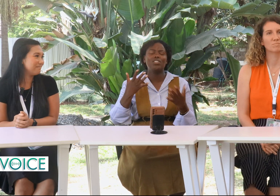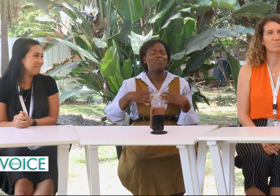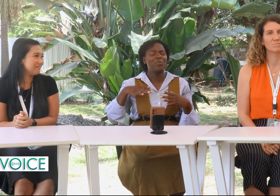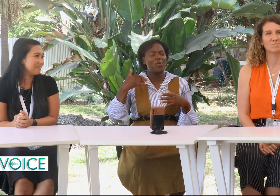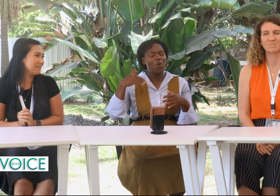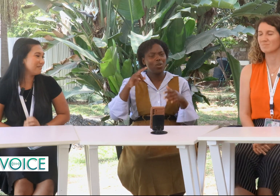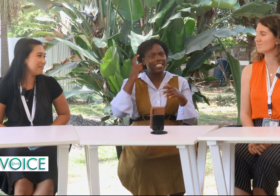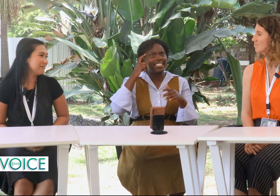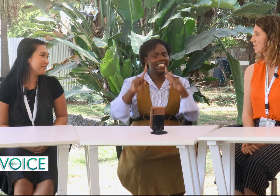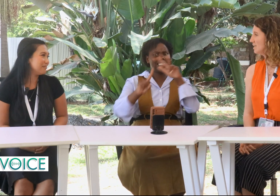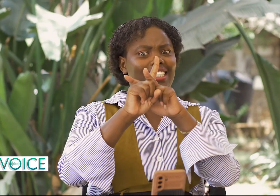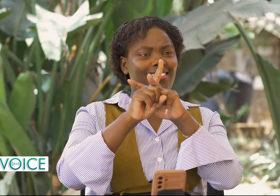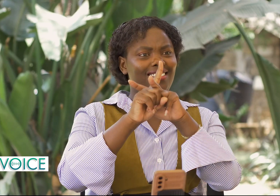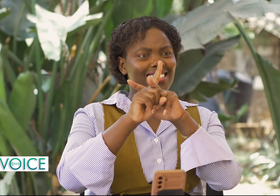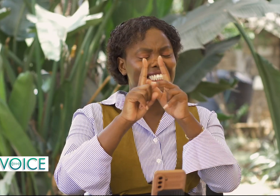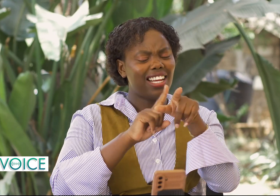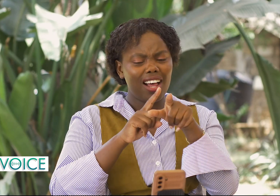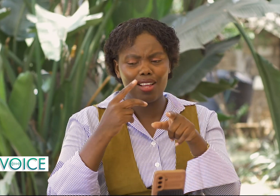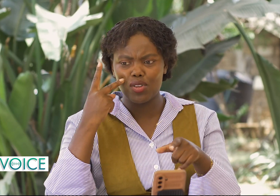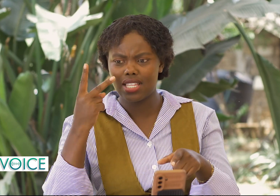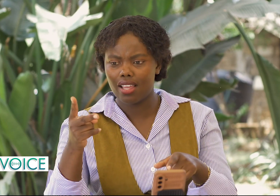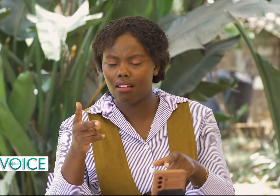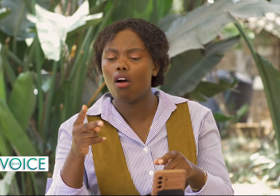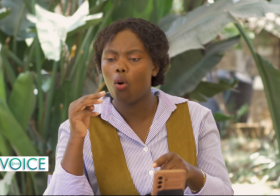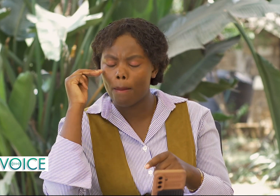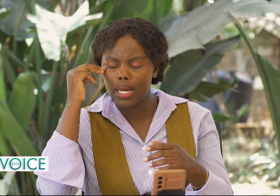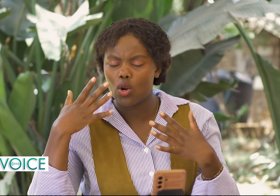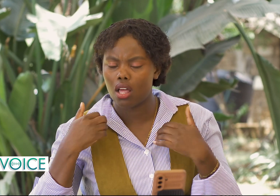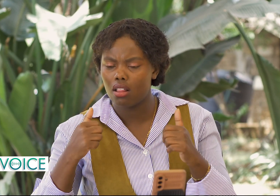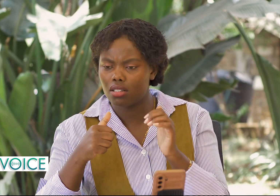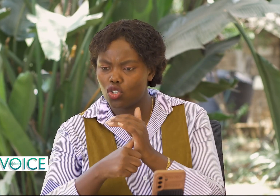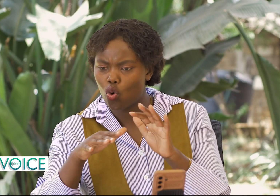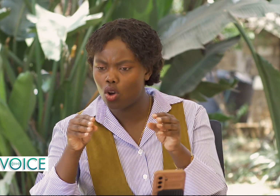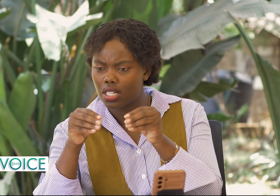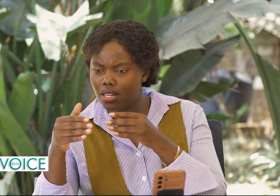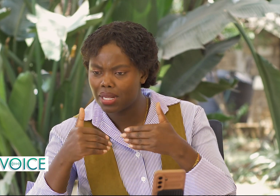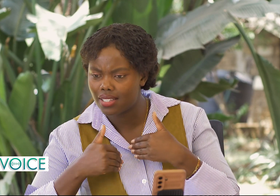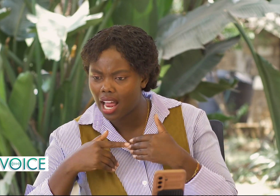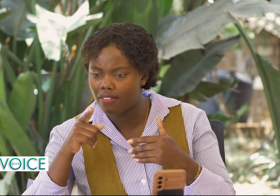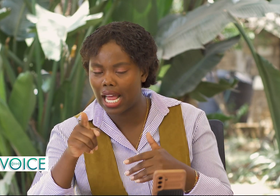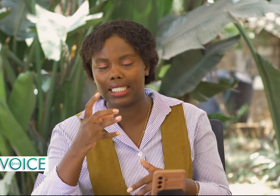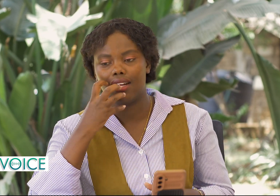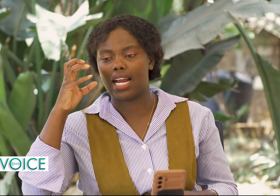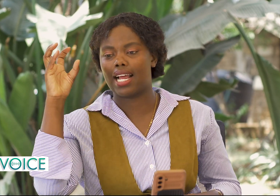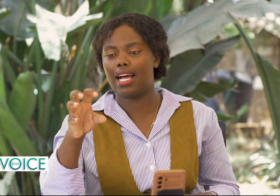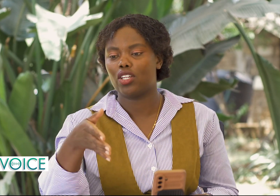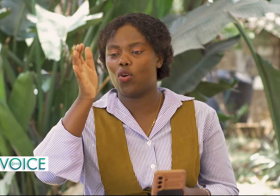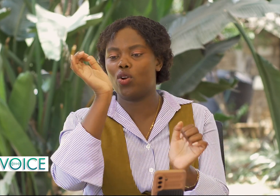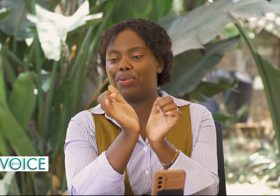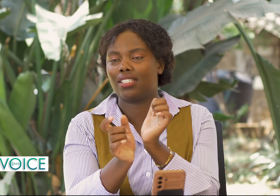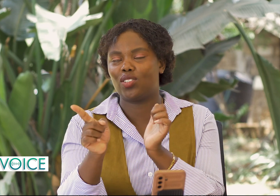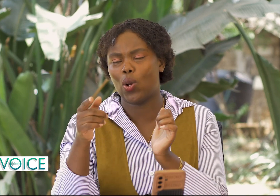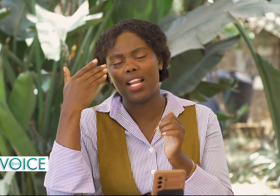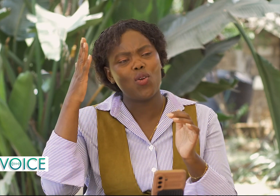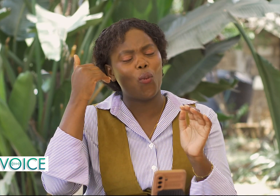I can agree with you. I don't know why people think when they see someone suffering with mental